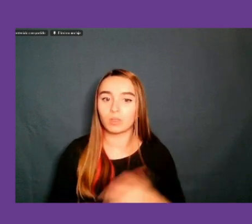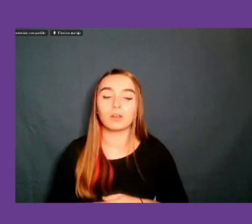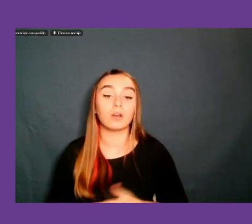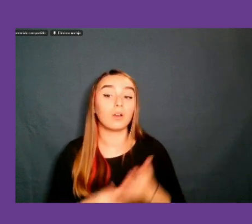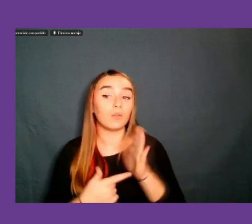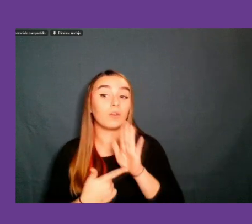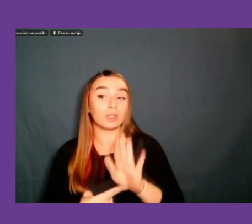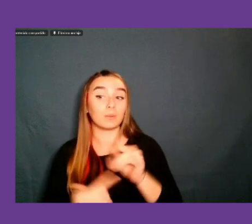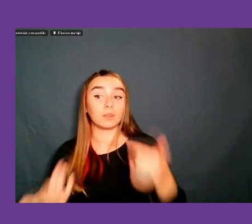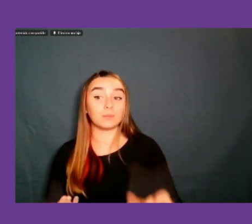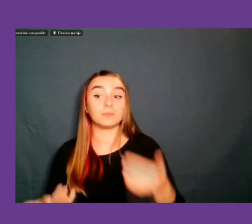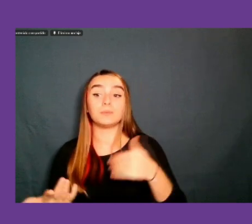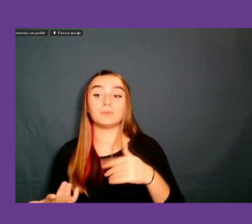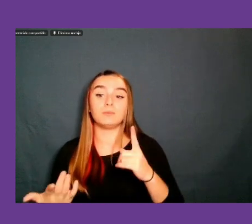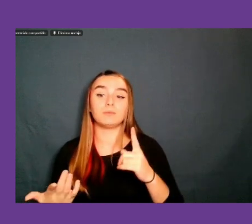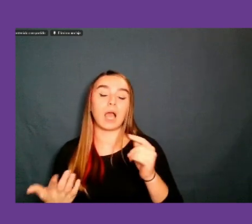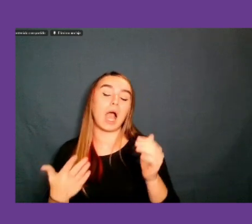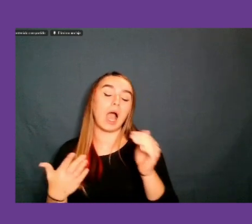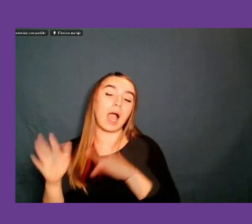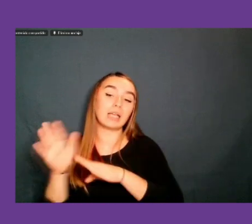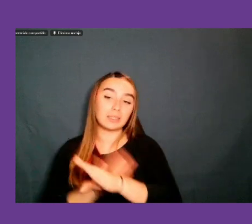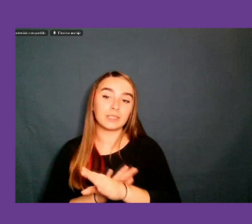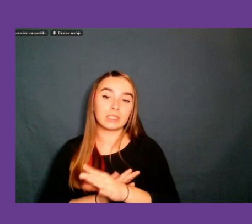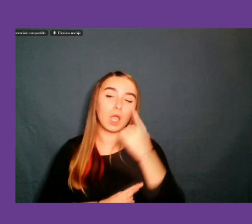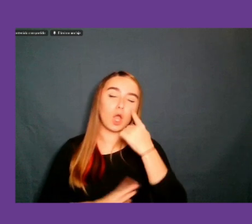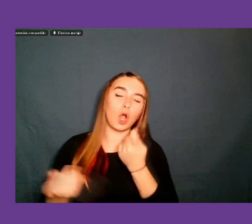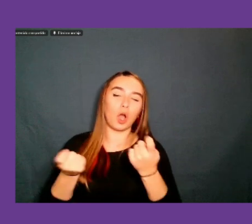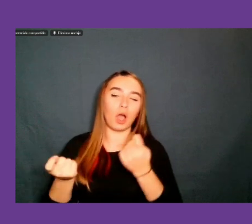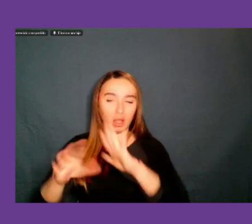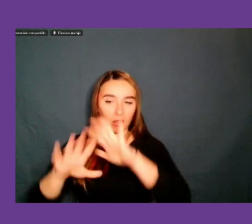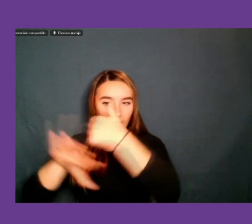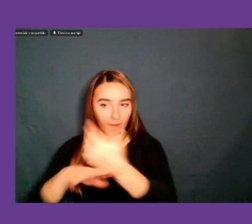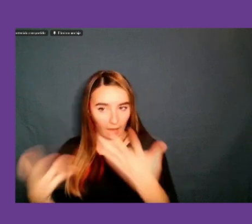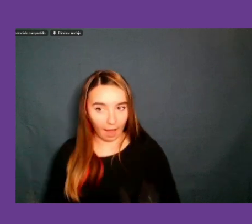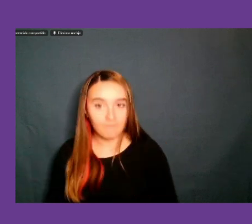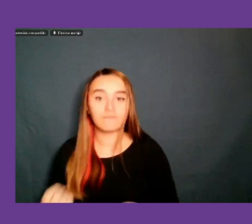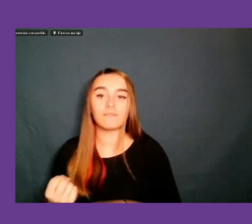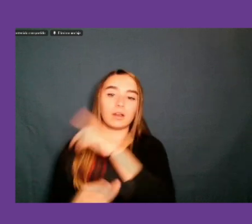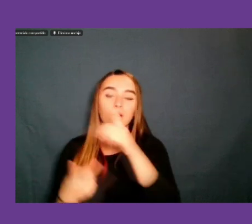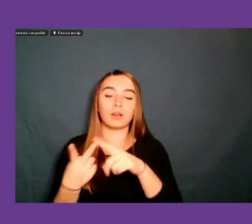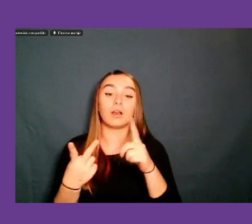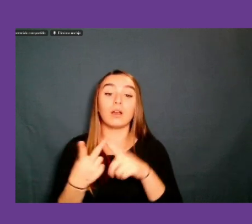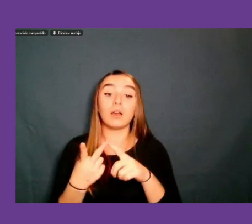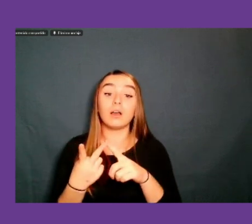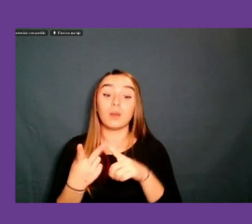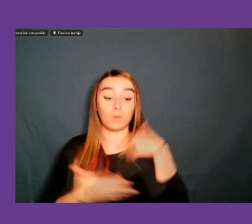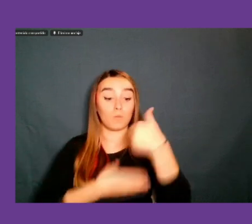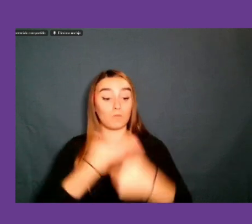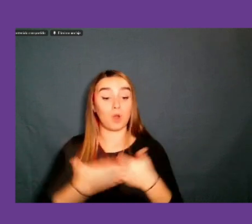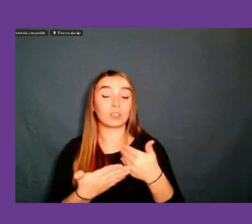an accessibility officer. I will try to have a end user centric process, which is very